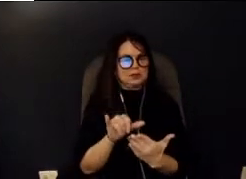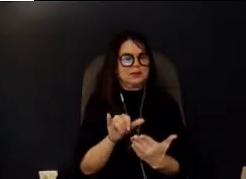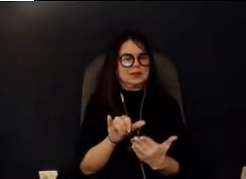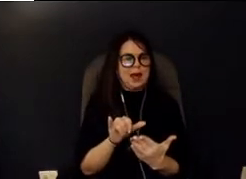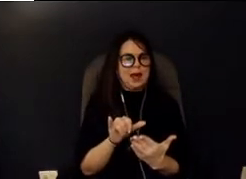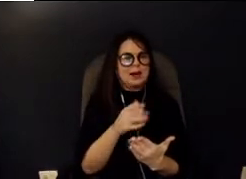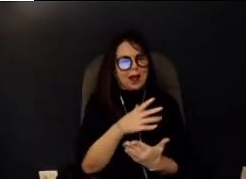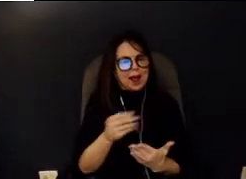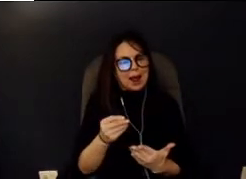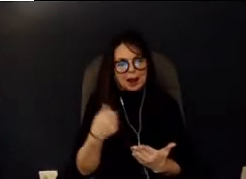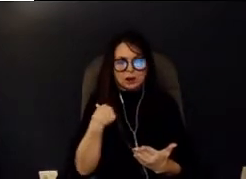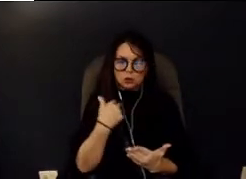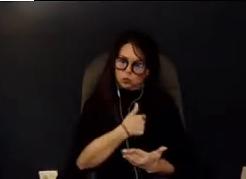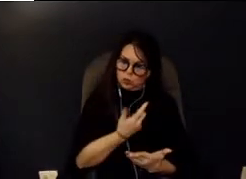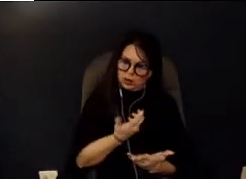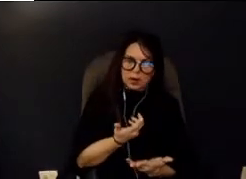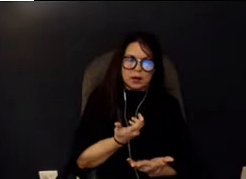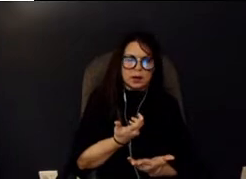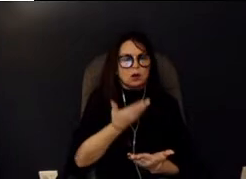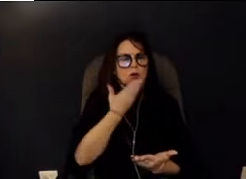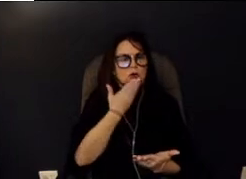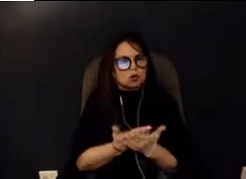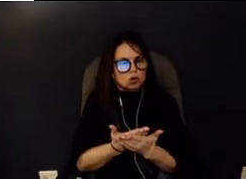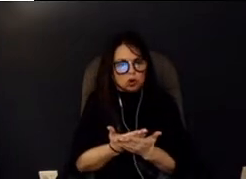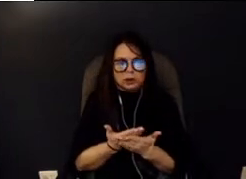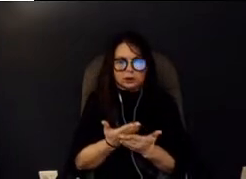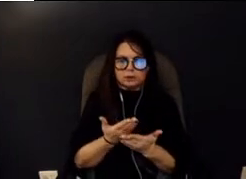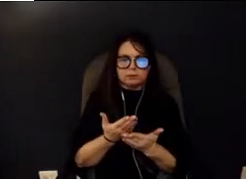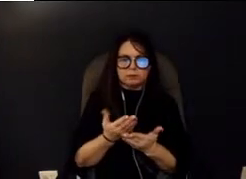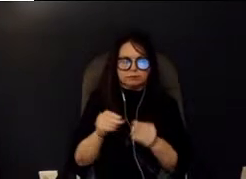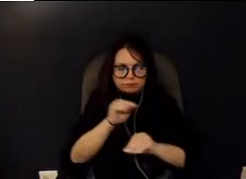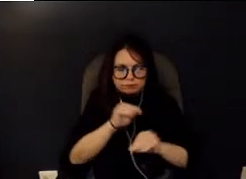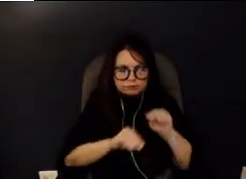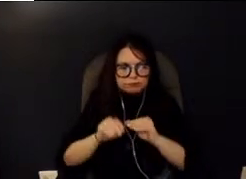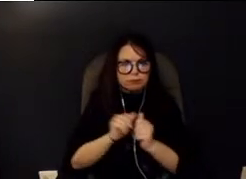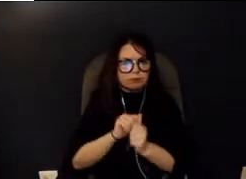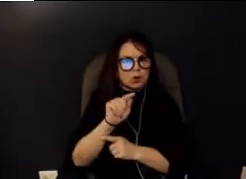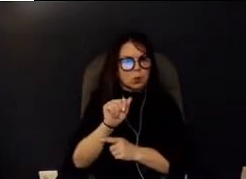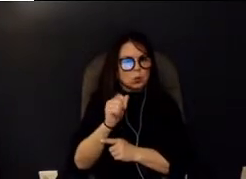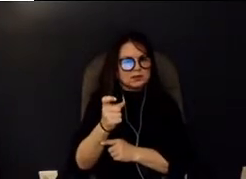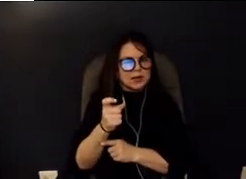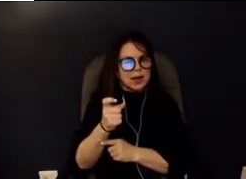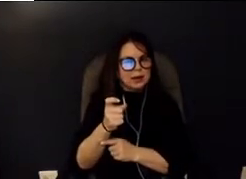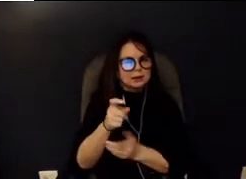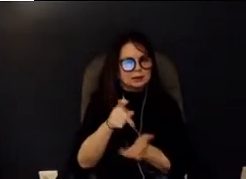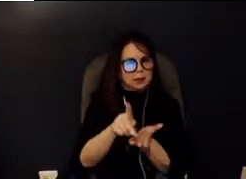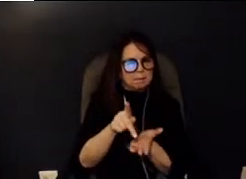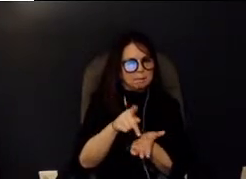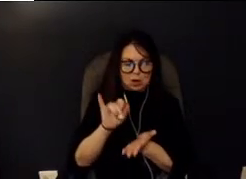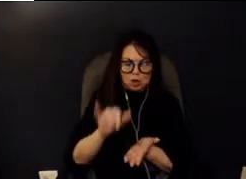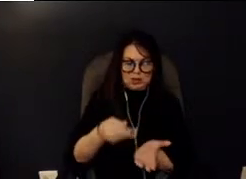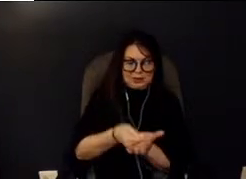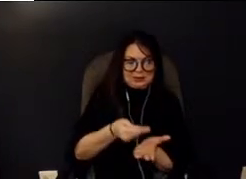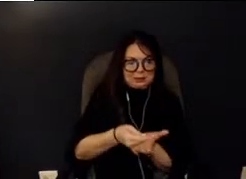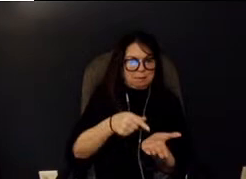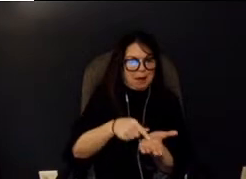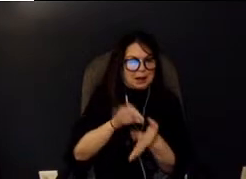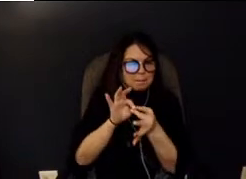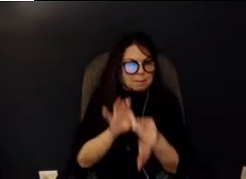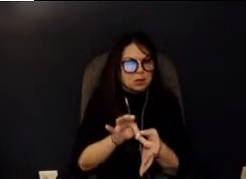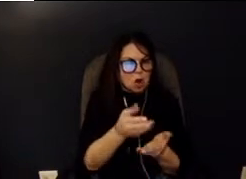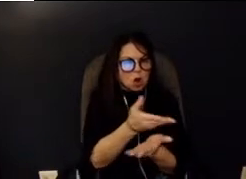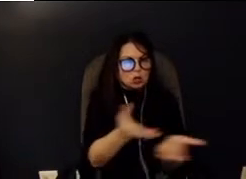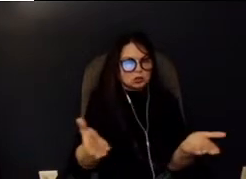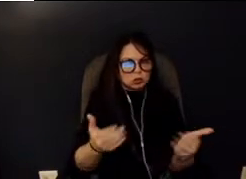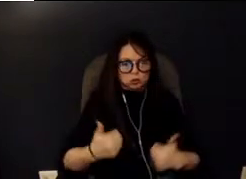is something that I feel we can never forget, that this money we're talking about belongs to the residents and taxpayers of Minneapolis, not the police